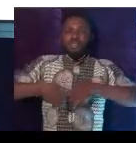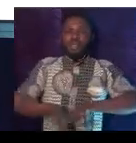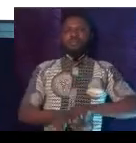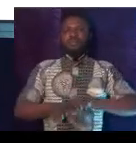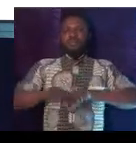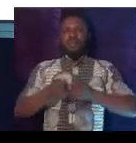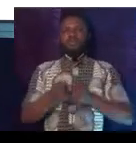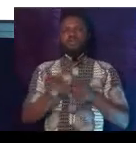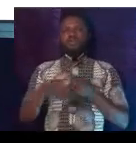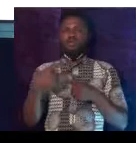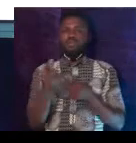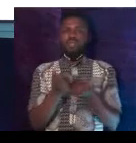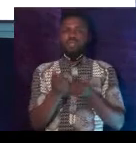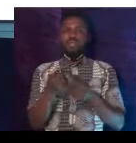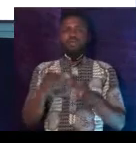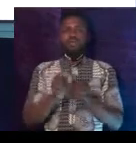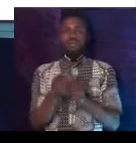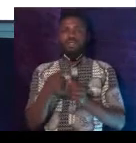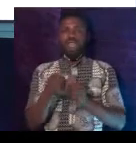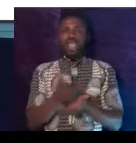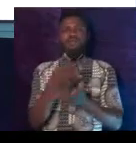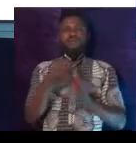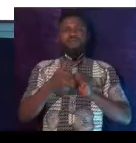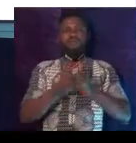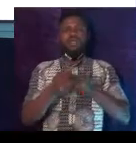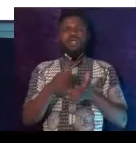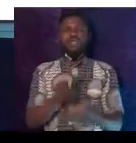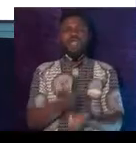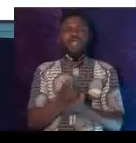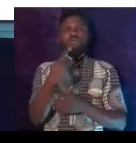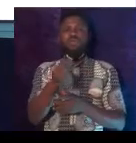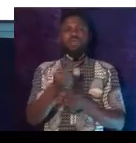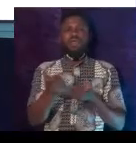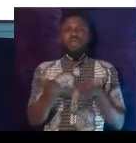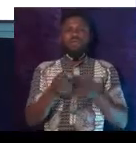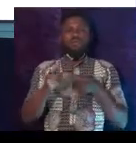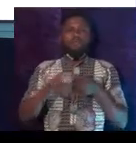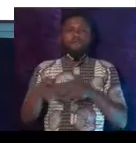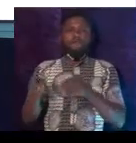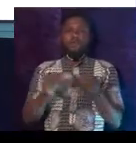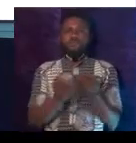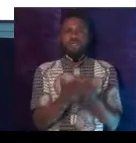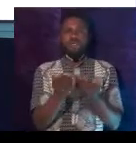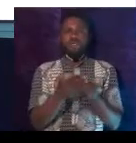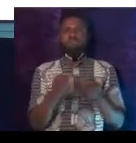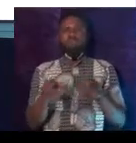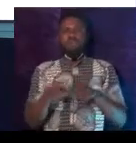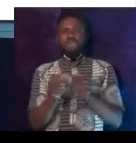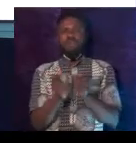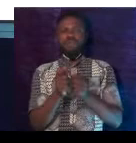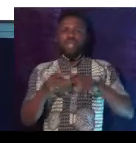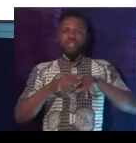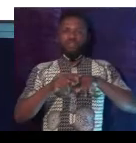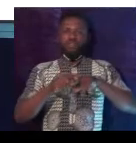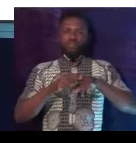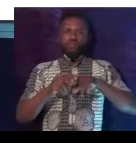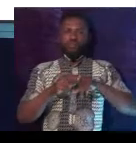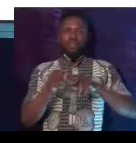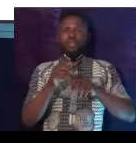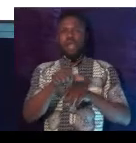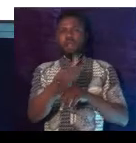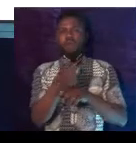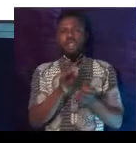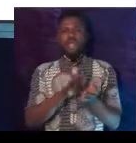car. So with the help of friction, it helps the vehicles to move easily and safer. Likewise, the trains on the